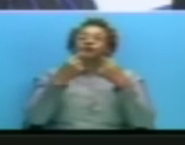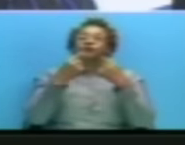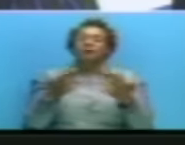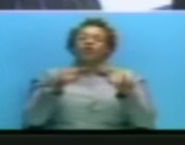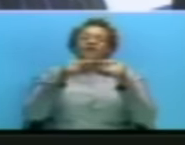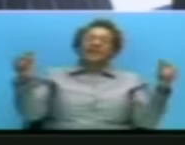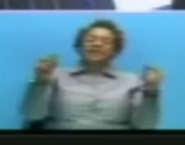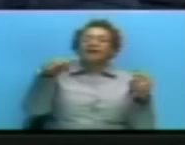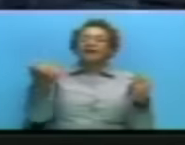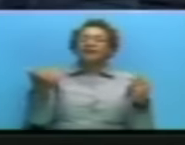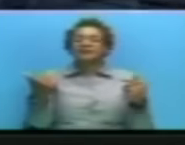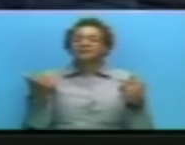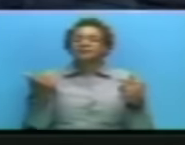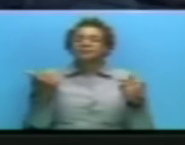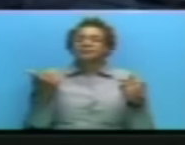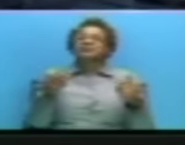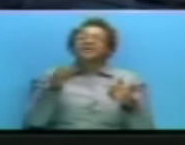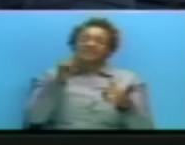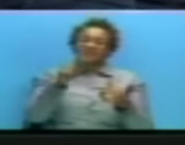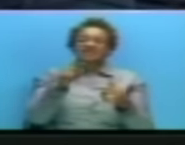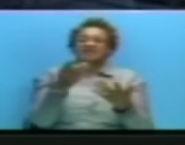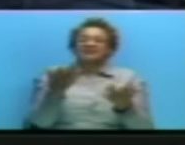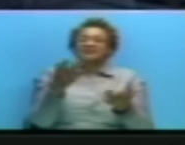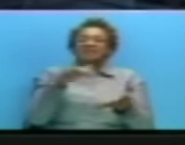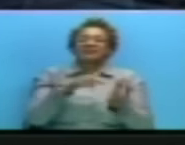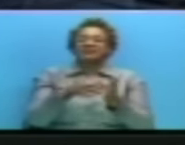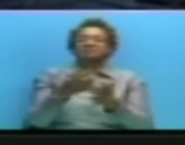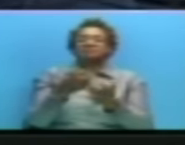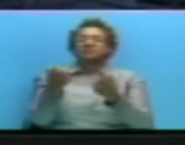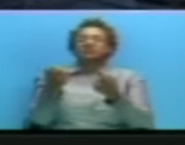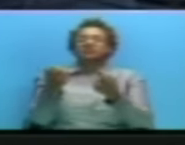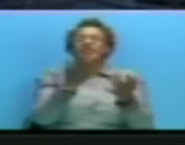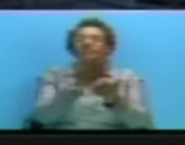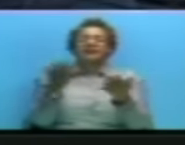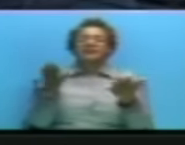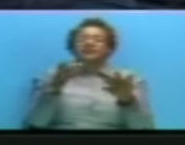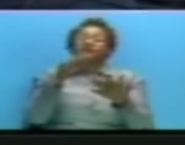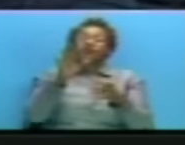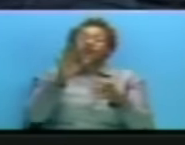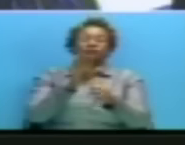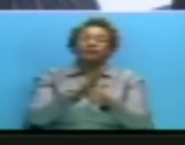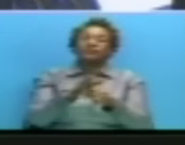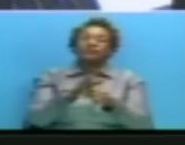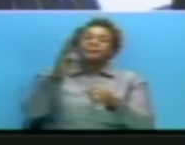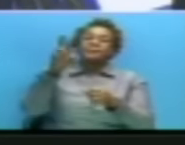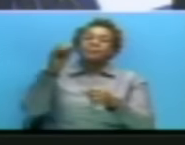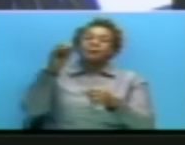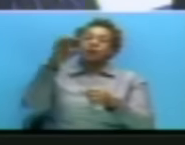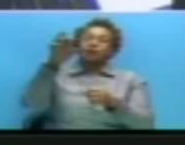offending others. You know, this it was being used to these are intangible things. Yeah, for a lot of bloggers. Yes. So and the